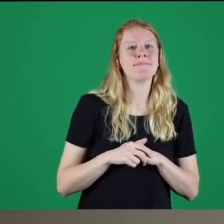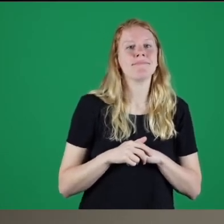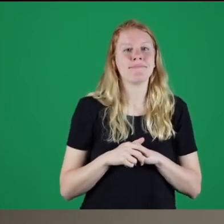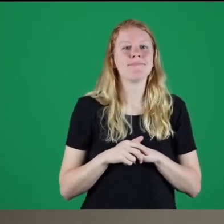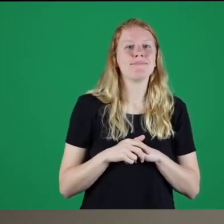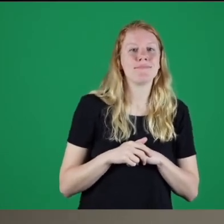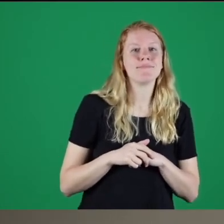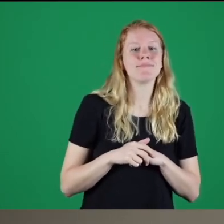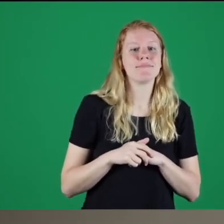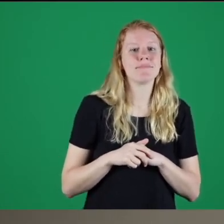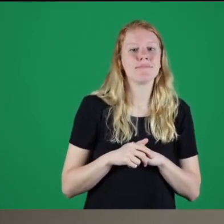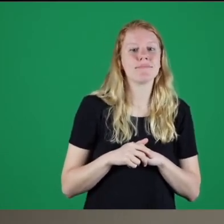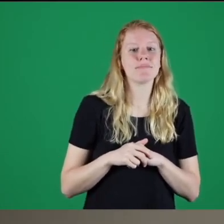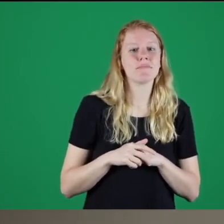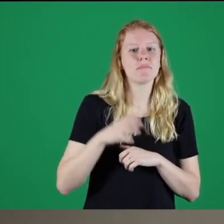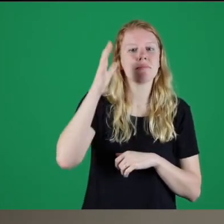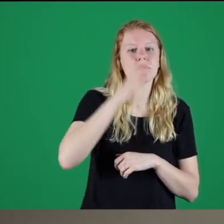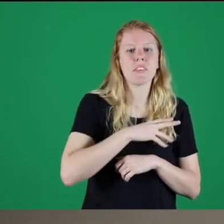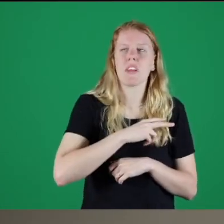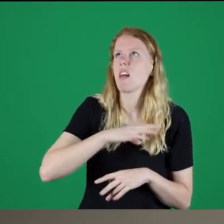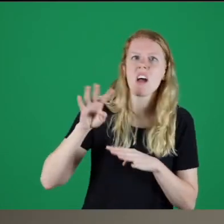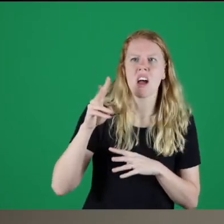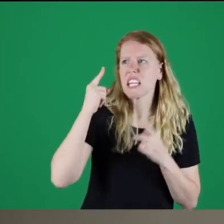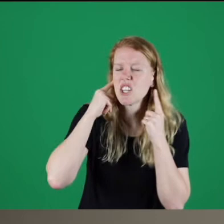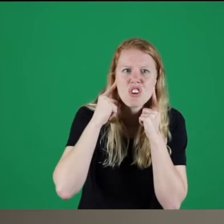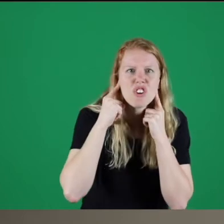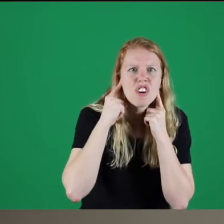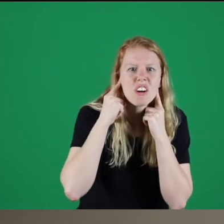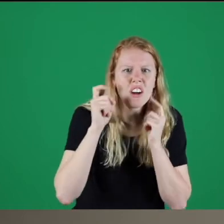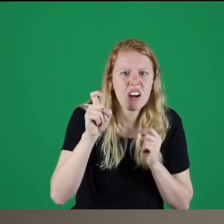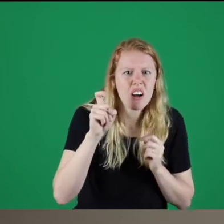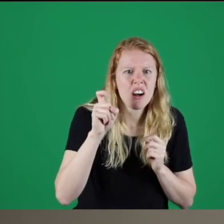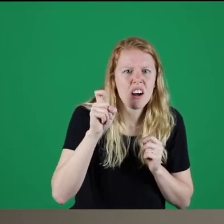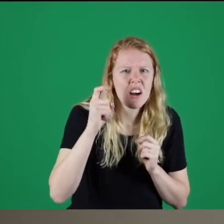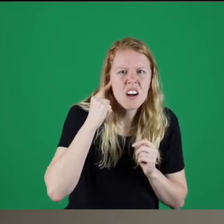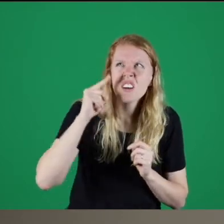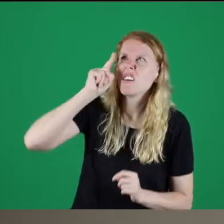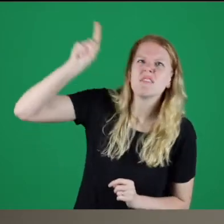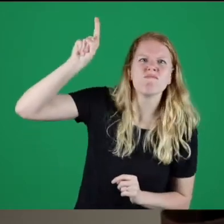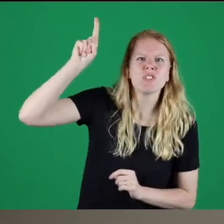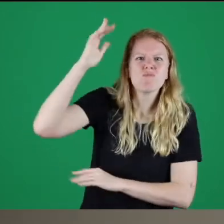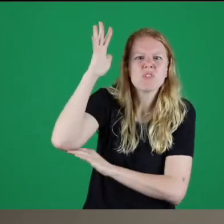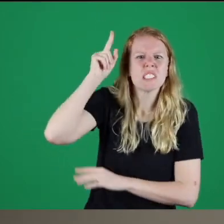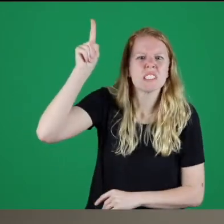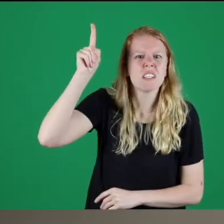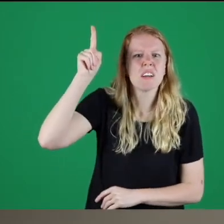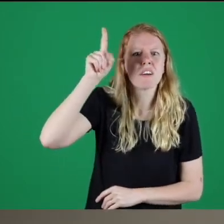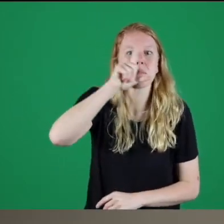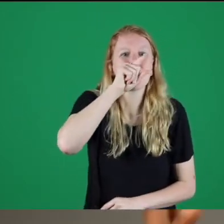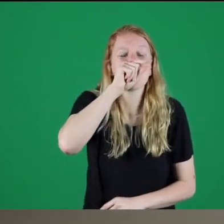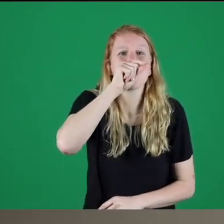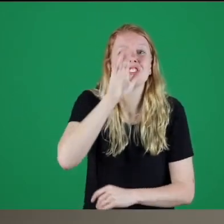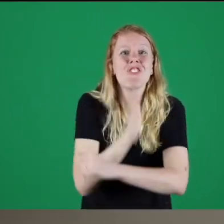tige tige. The strong men of the village said, "Did you hear that? Where did that come from?" It came from up in the tree. It